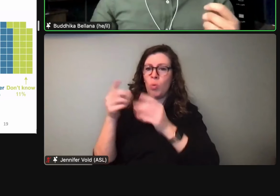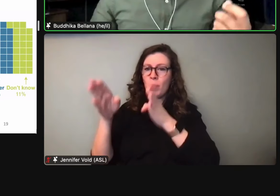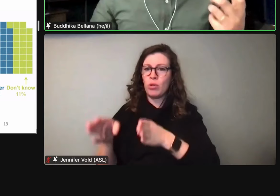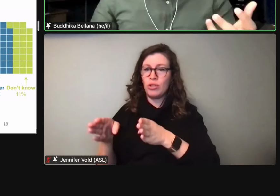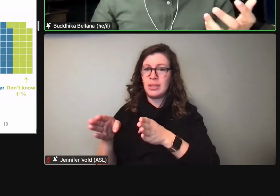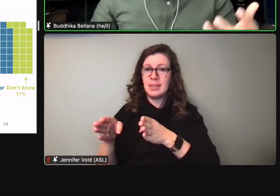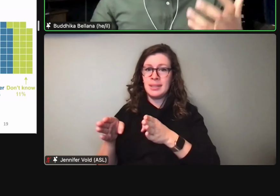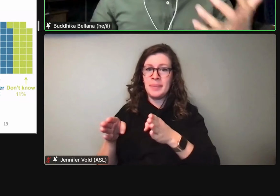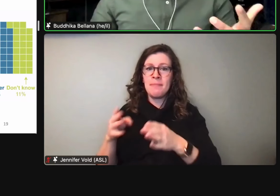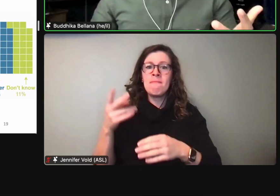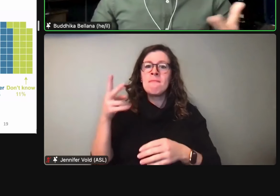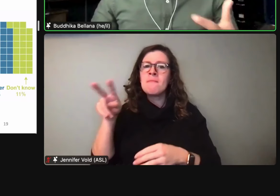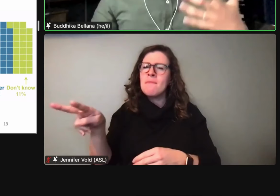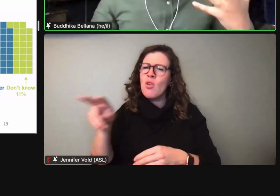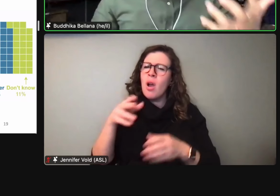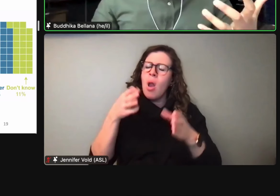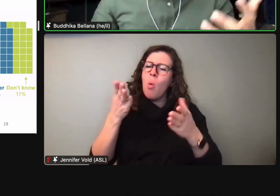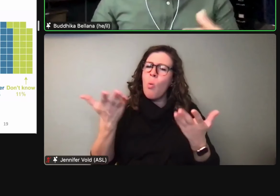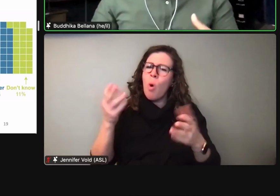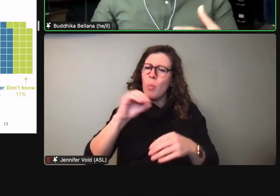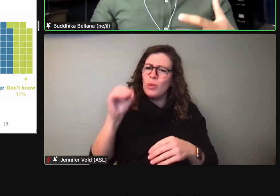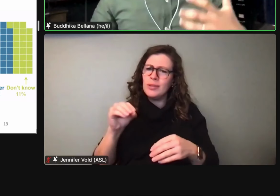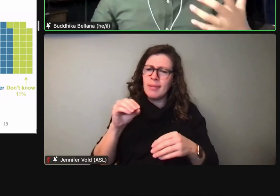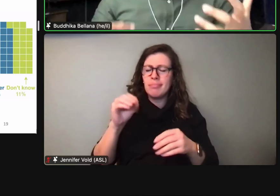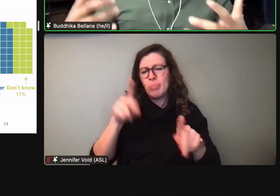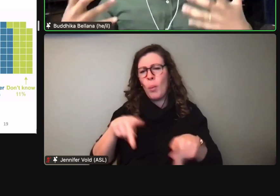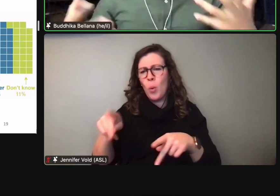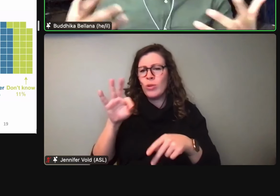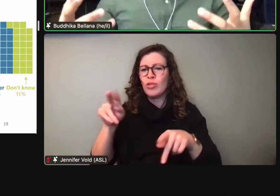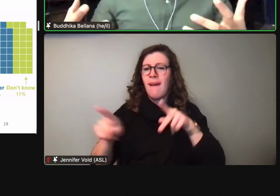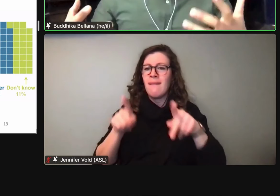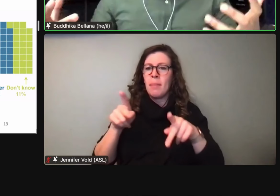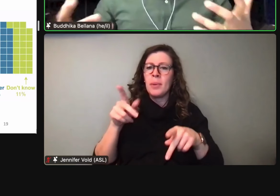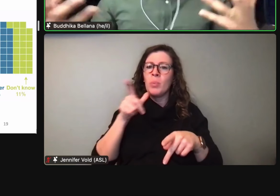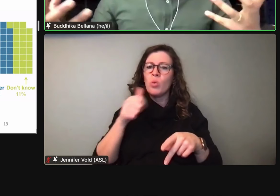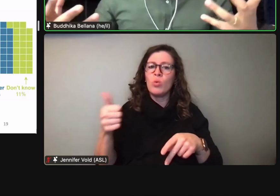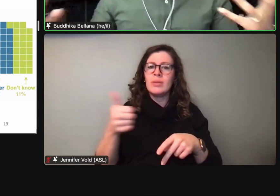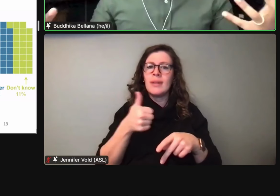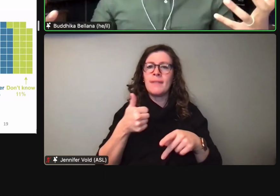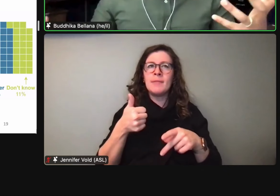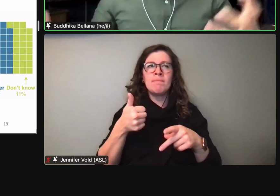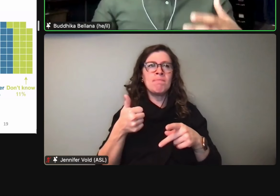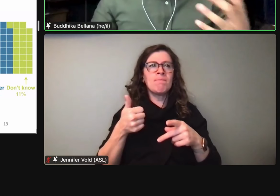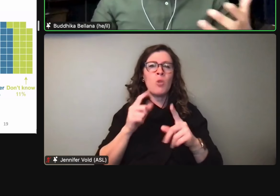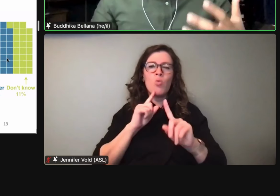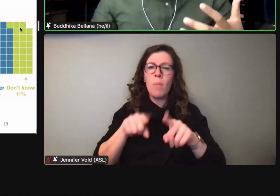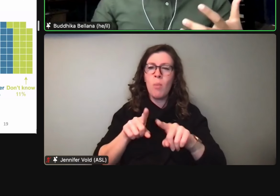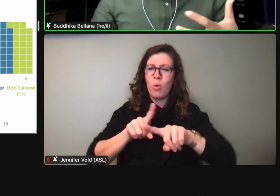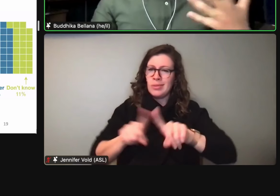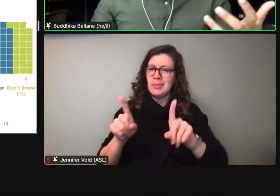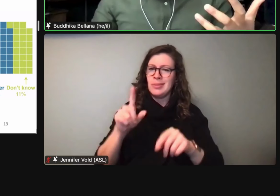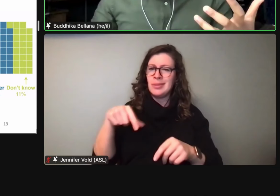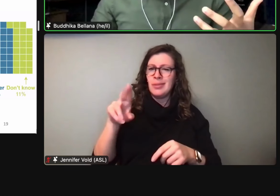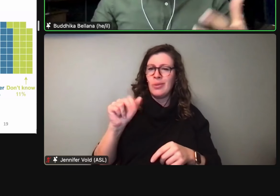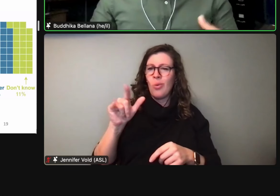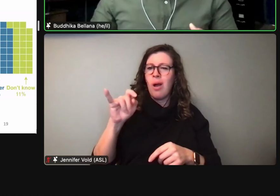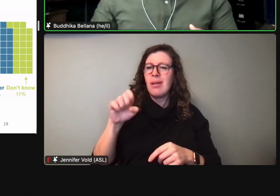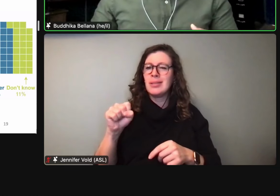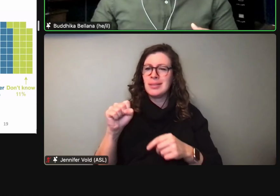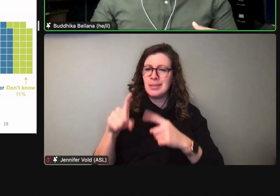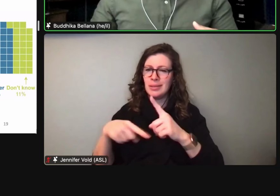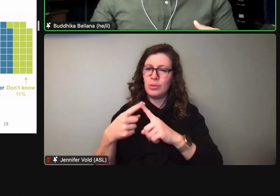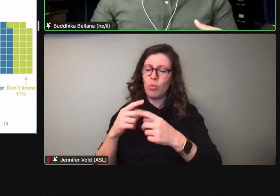the proportion of participants who reported different qualities when it came to describing